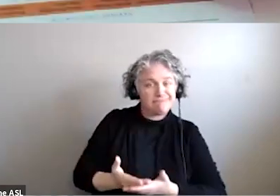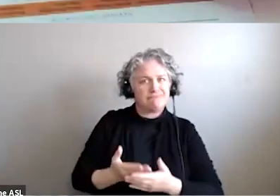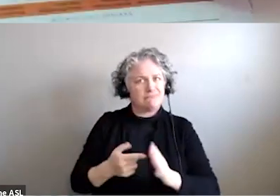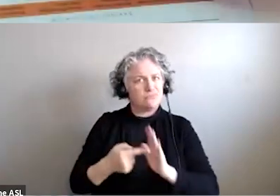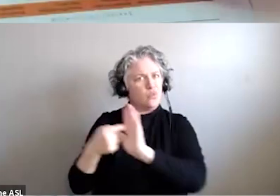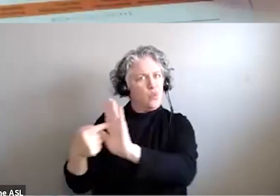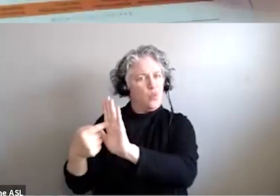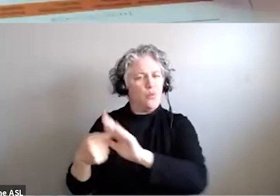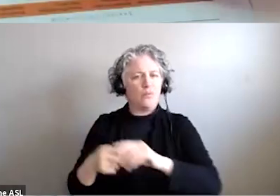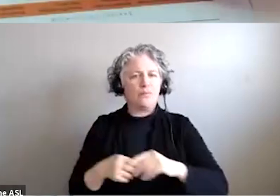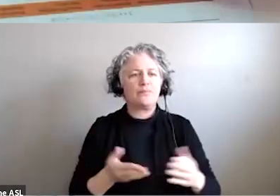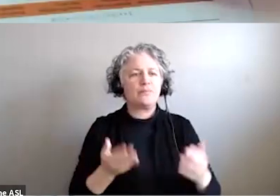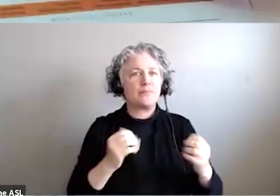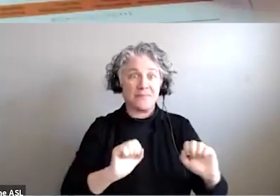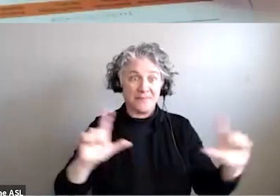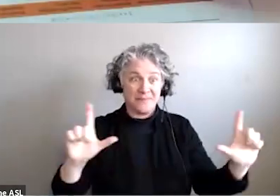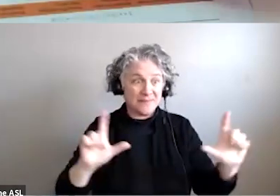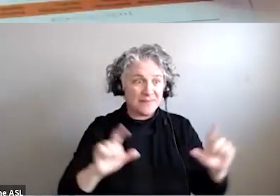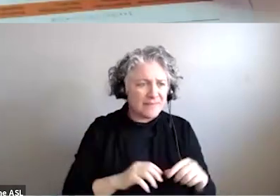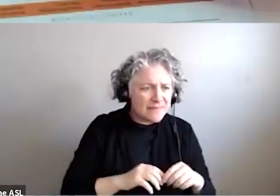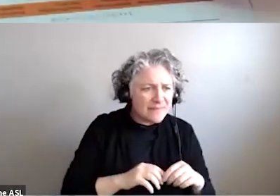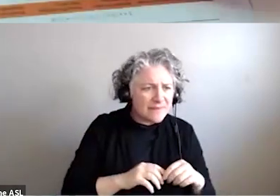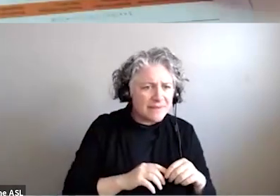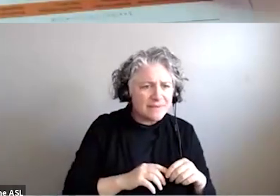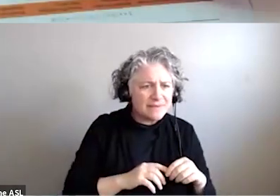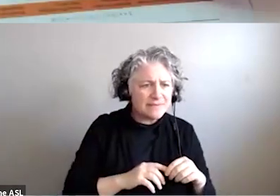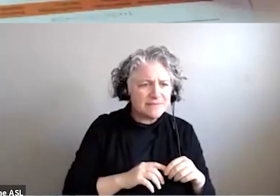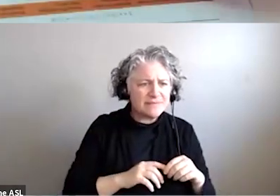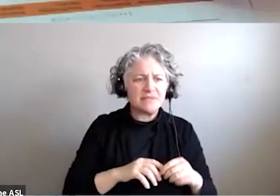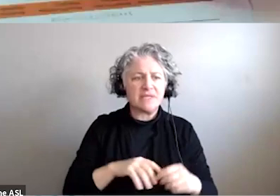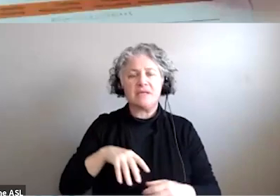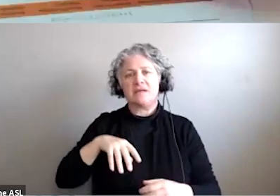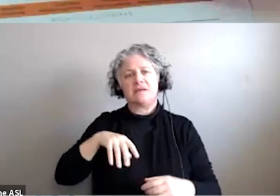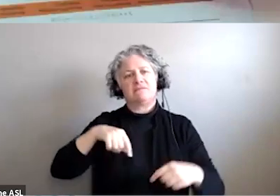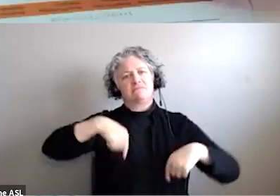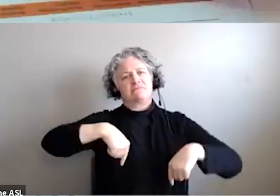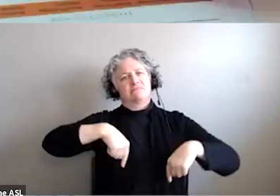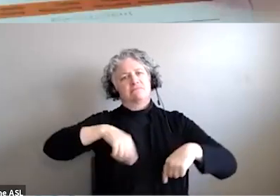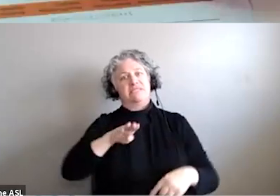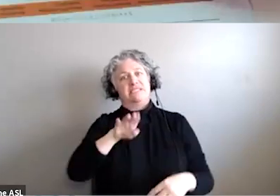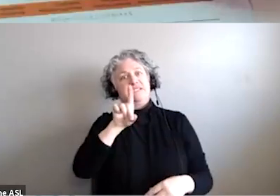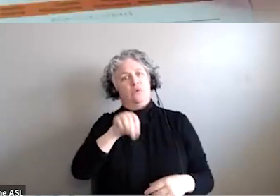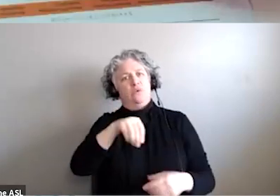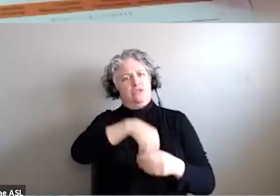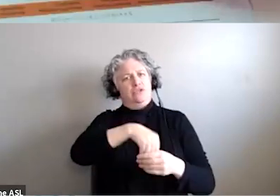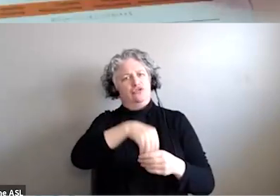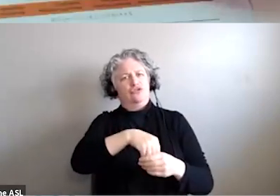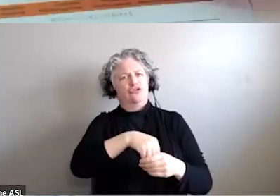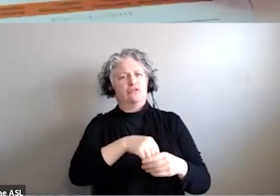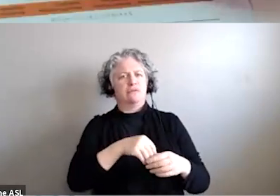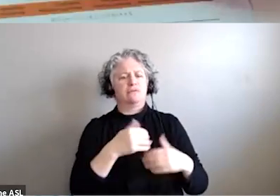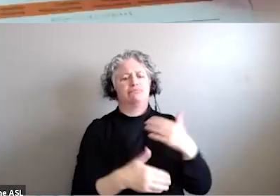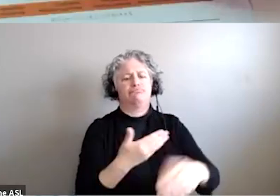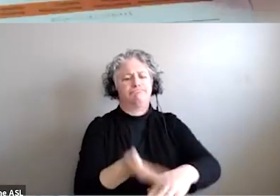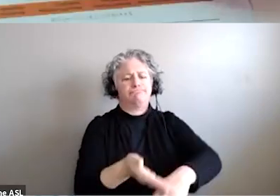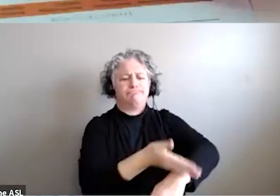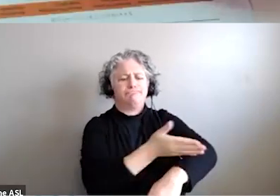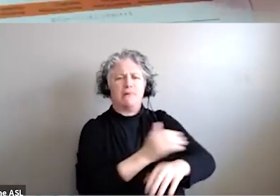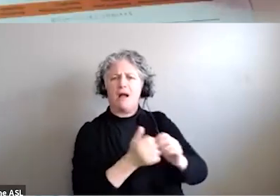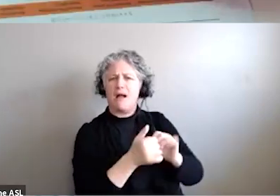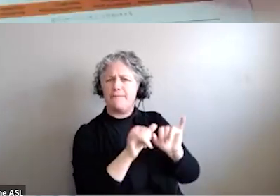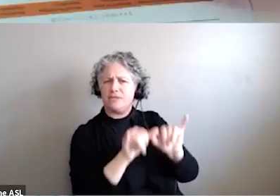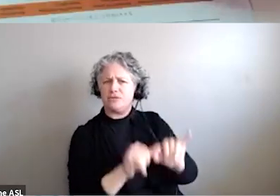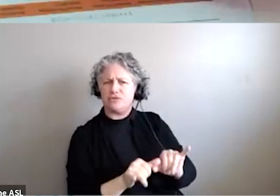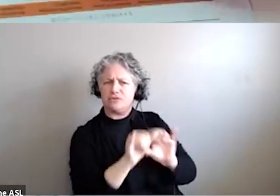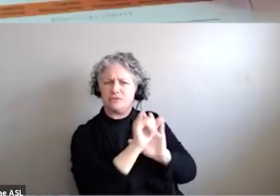Yeah, so some of the things that we've been doing internally to measure our progress is, for the first time